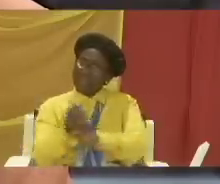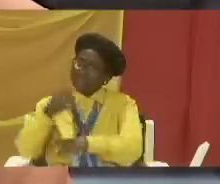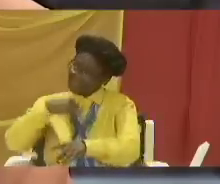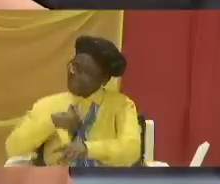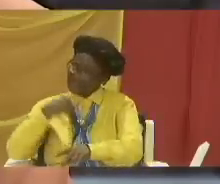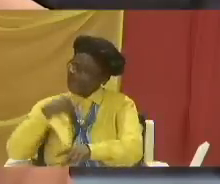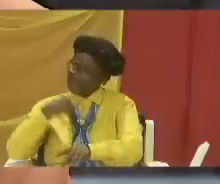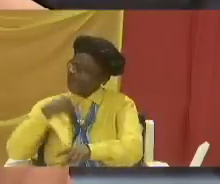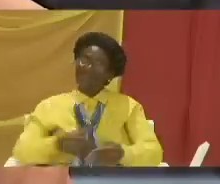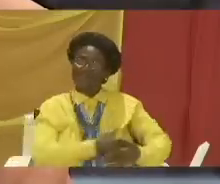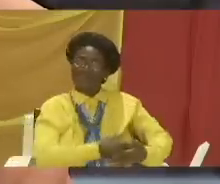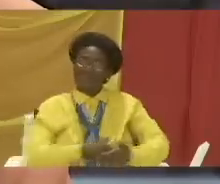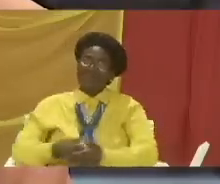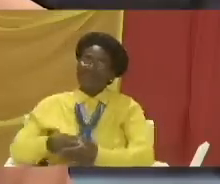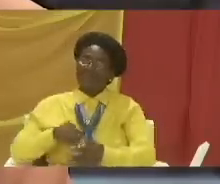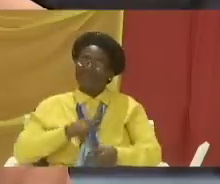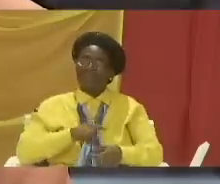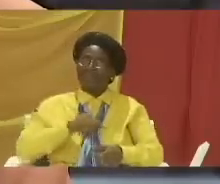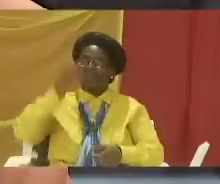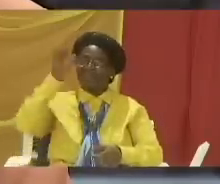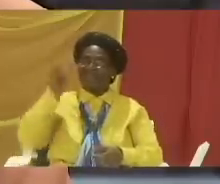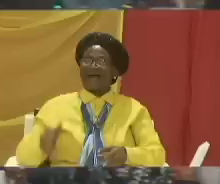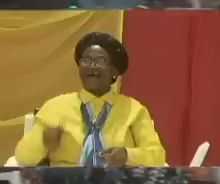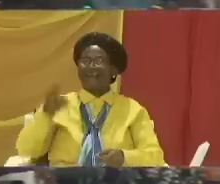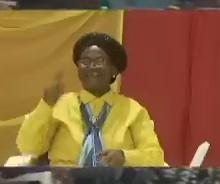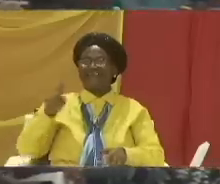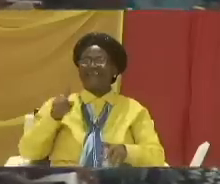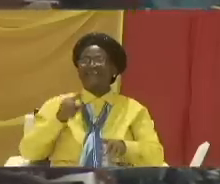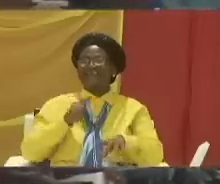By the time I finish with you, they're gone.